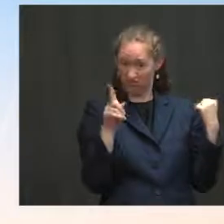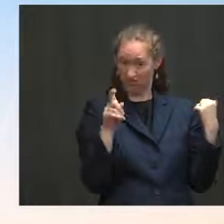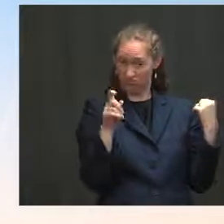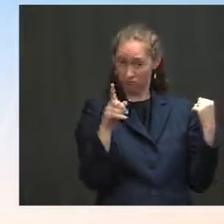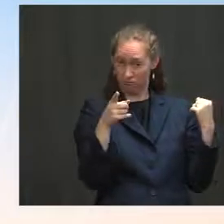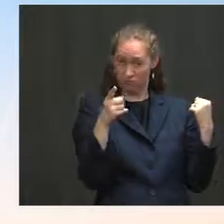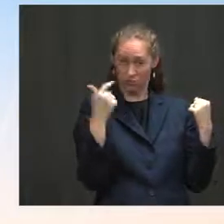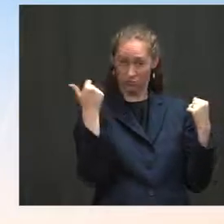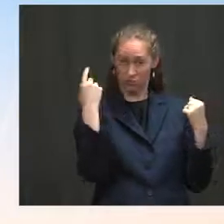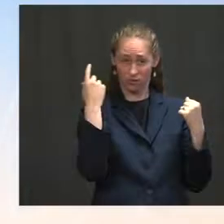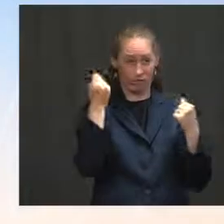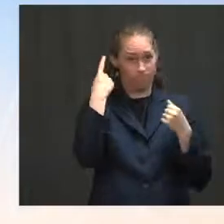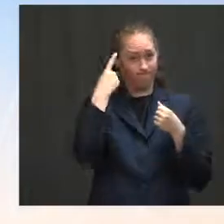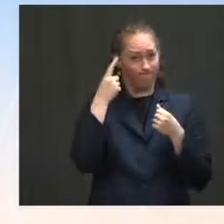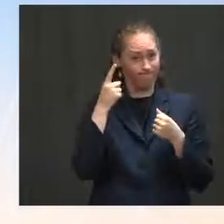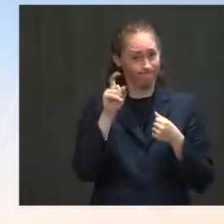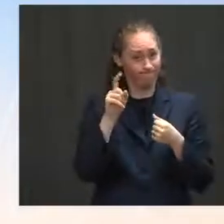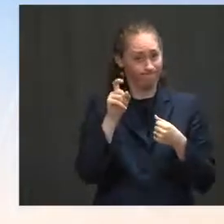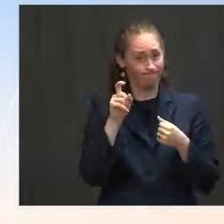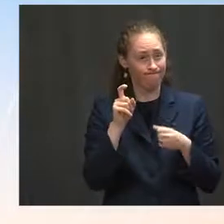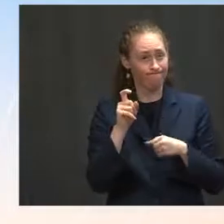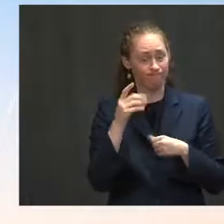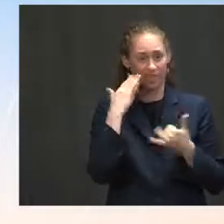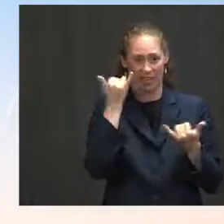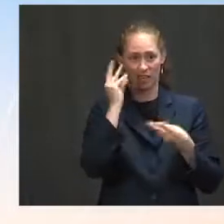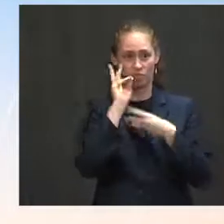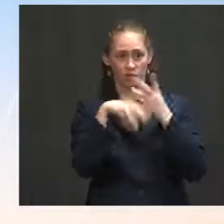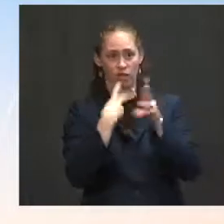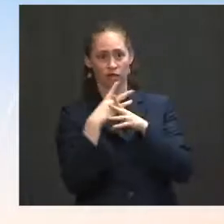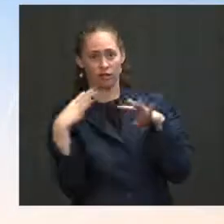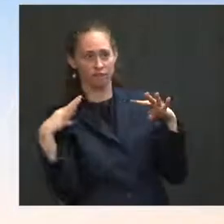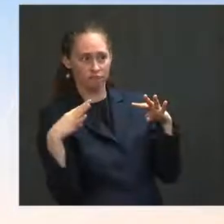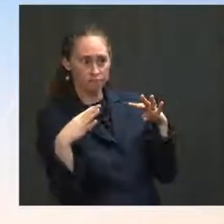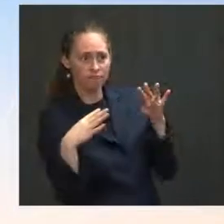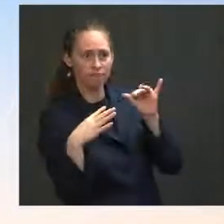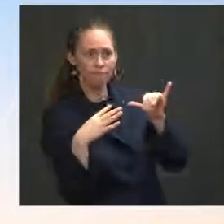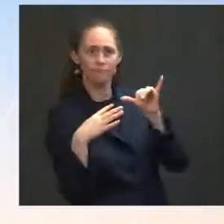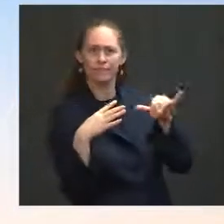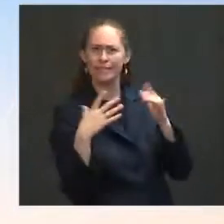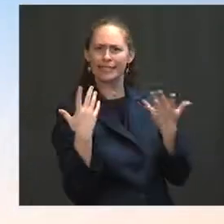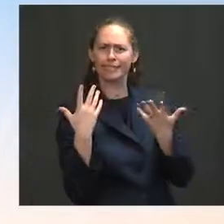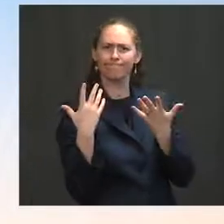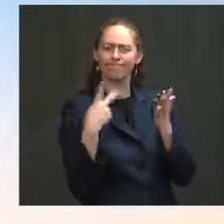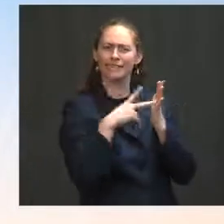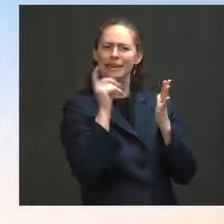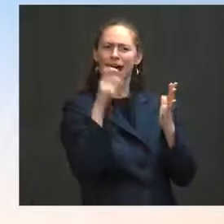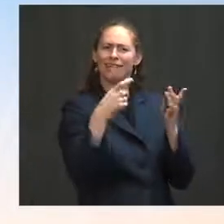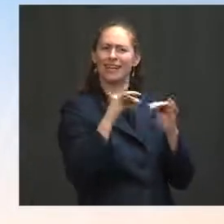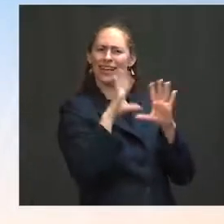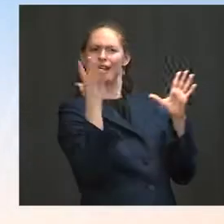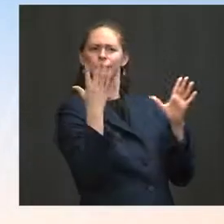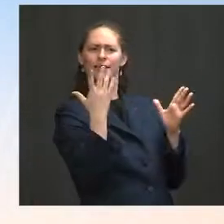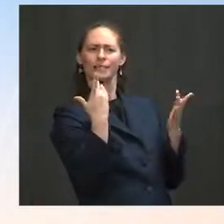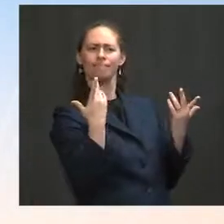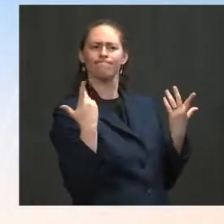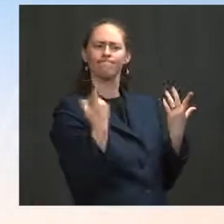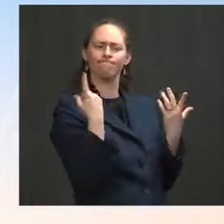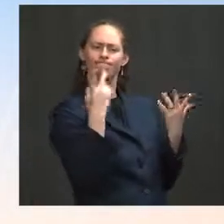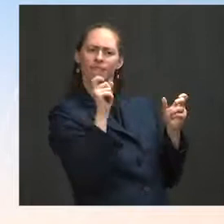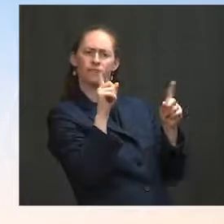worldwide political consumption, that we have to make some kind of show of it? We have to point out that we have responded. The United States has